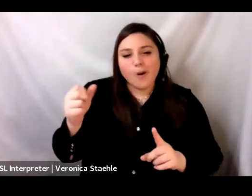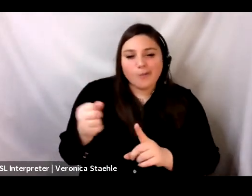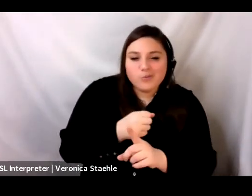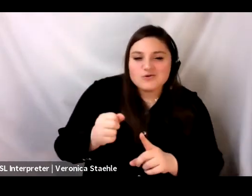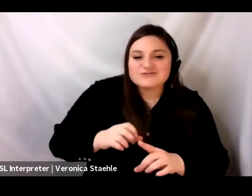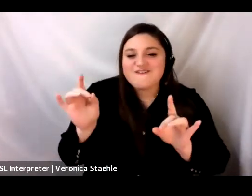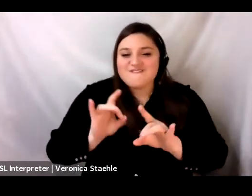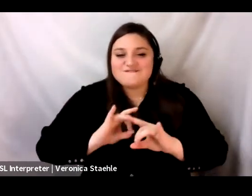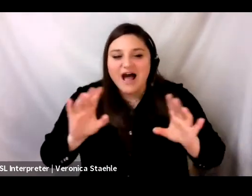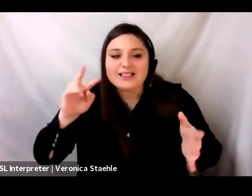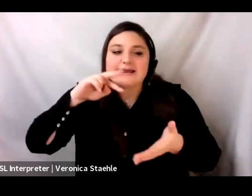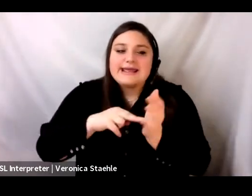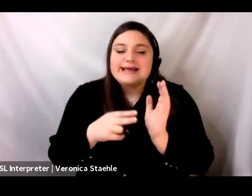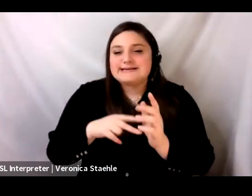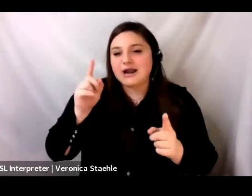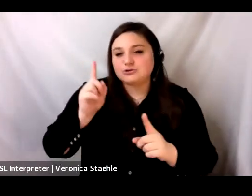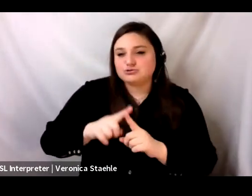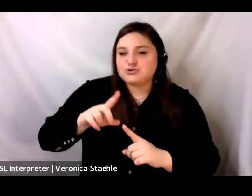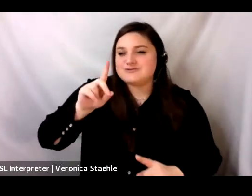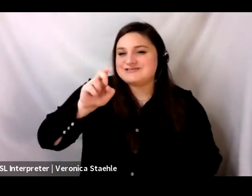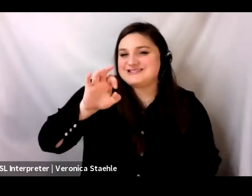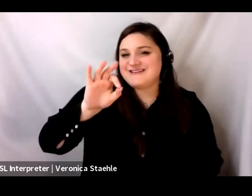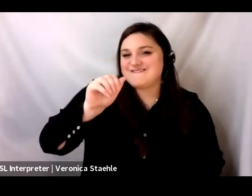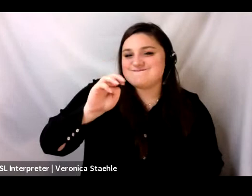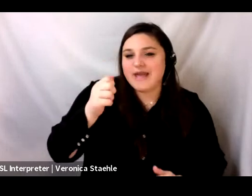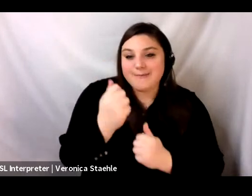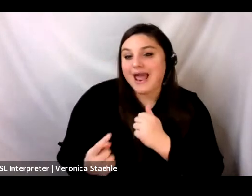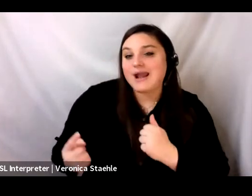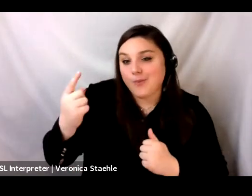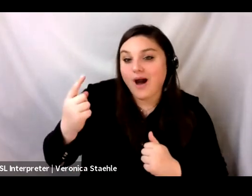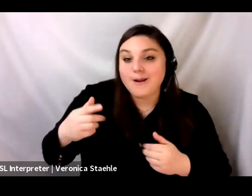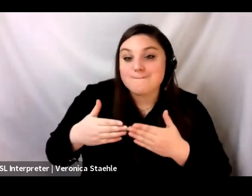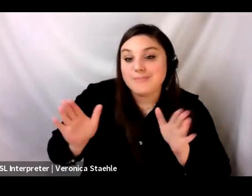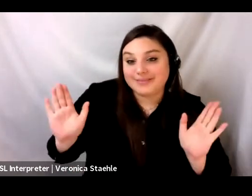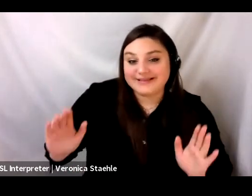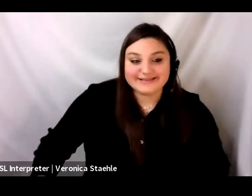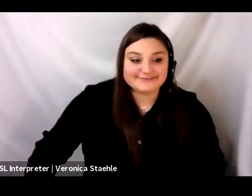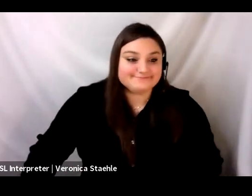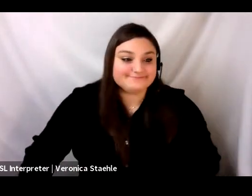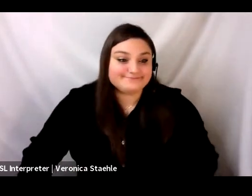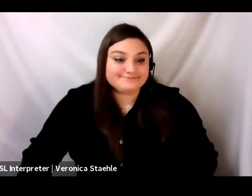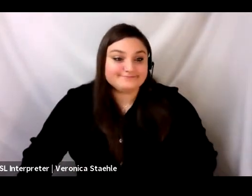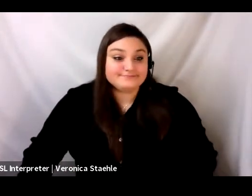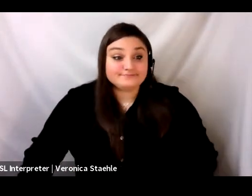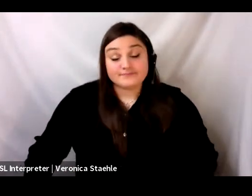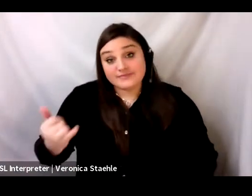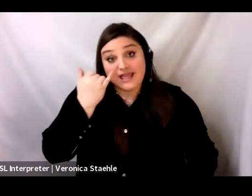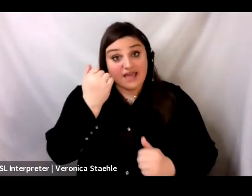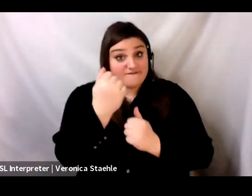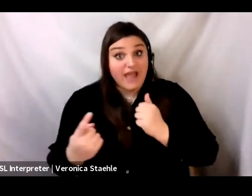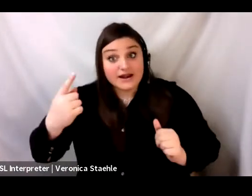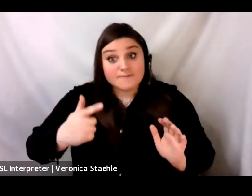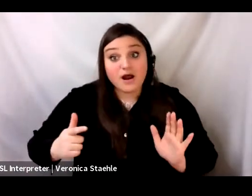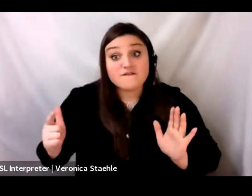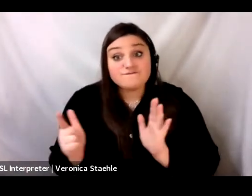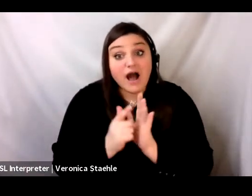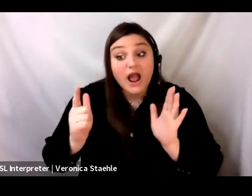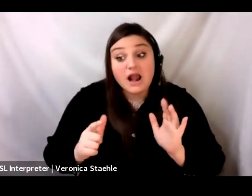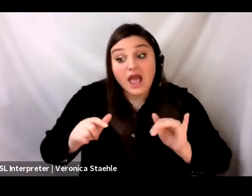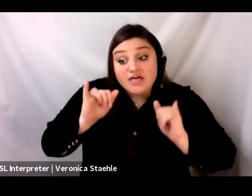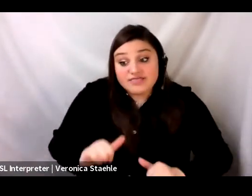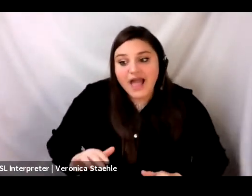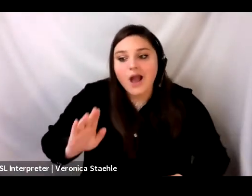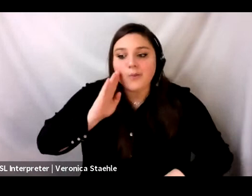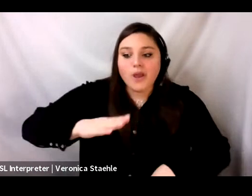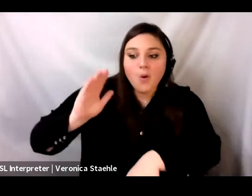character publicly. If anyone acts in violation of these guidelines, they will either be warned and asked to